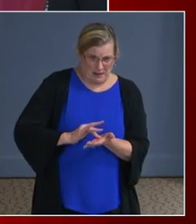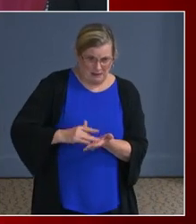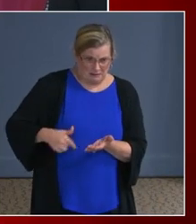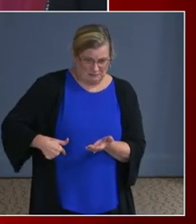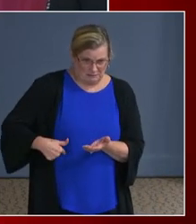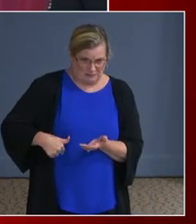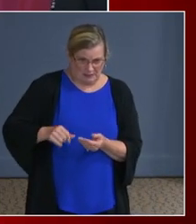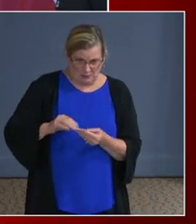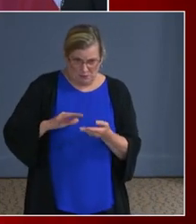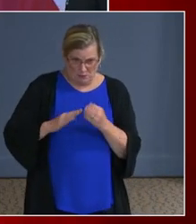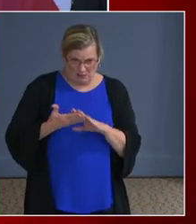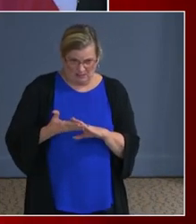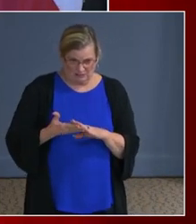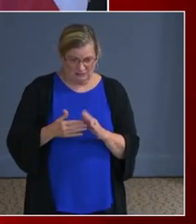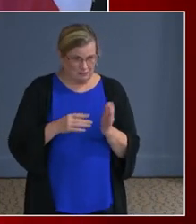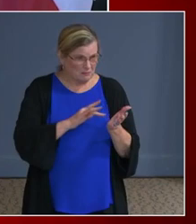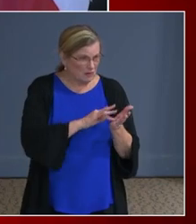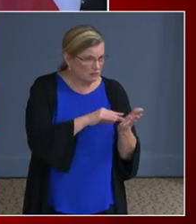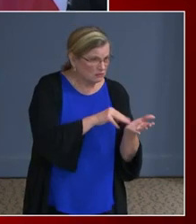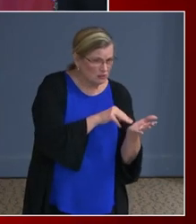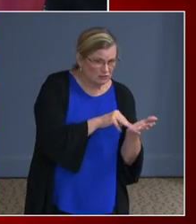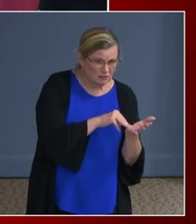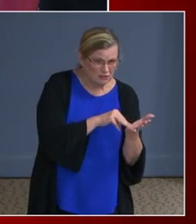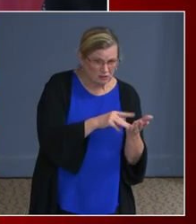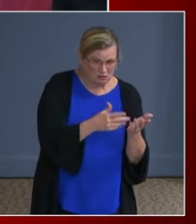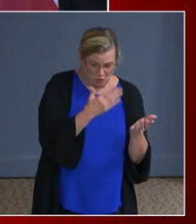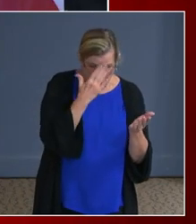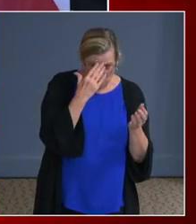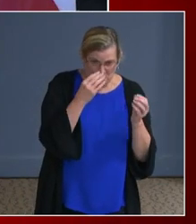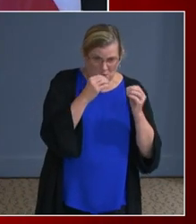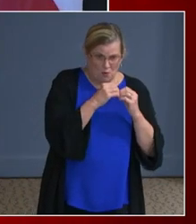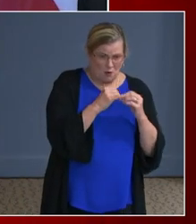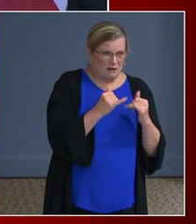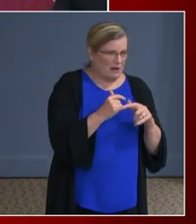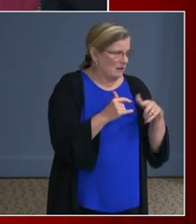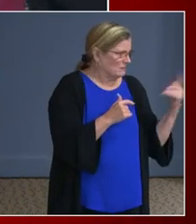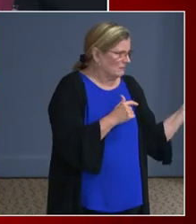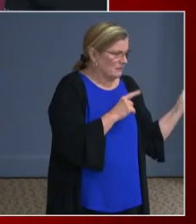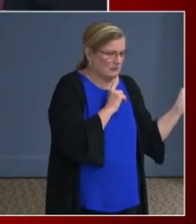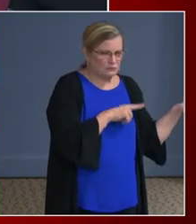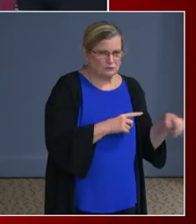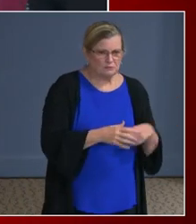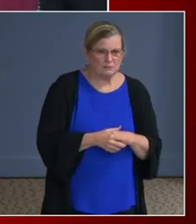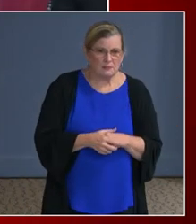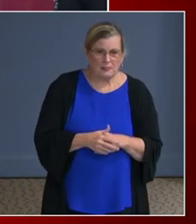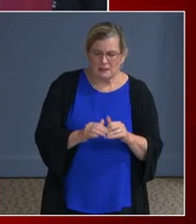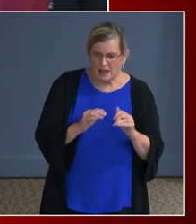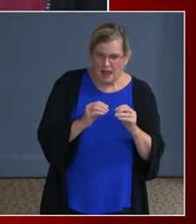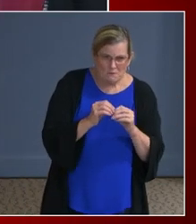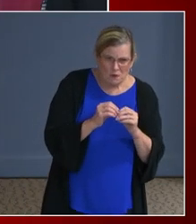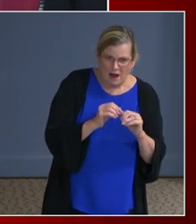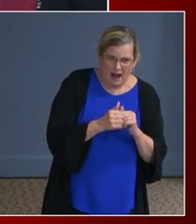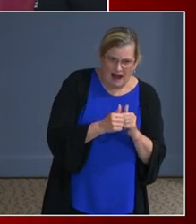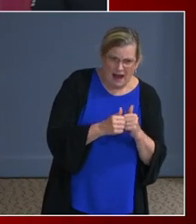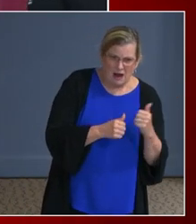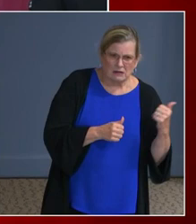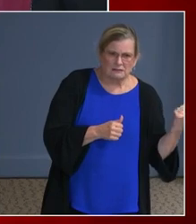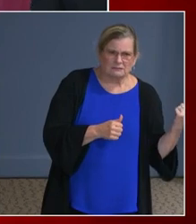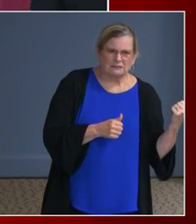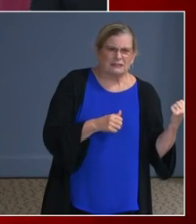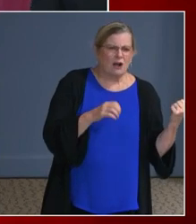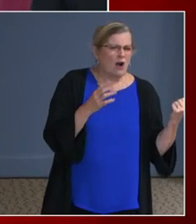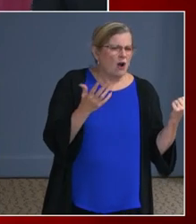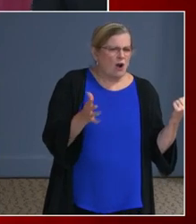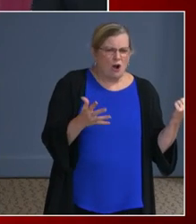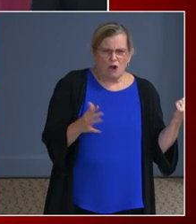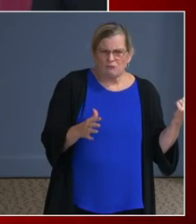what I would say to that, Sam, is that we will always continue to learn more about the virus. There are a number